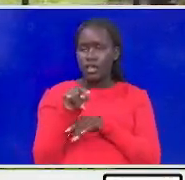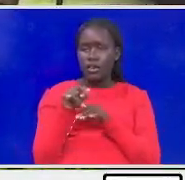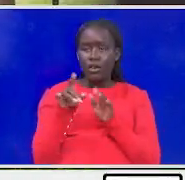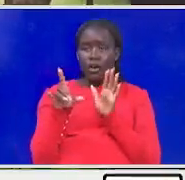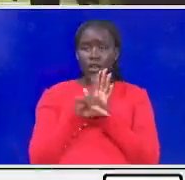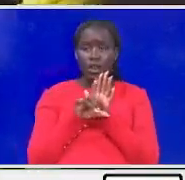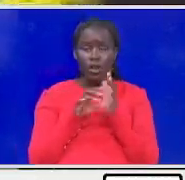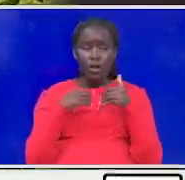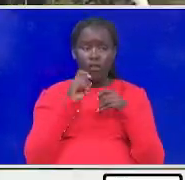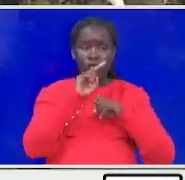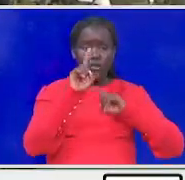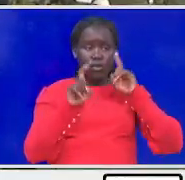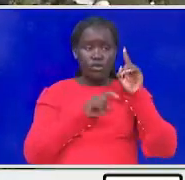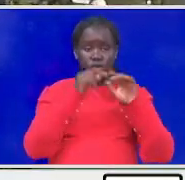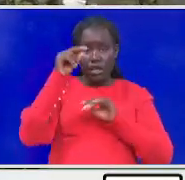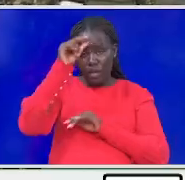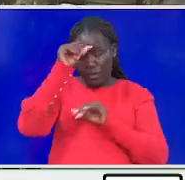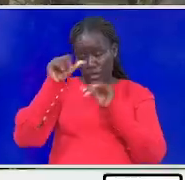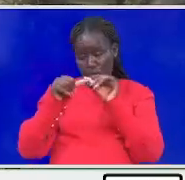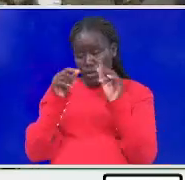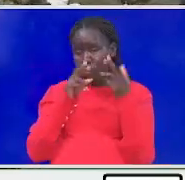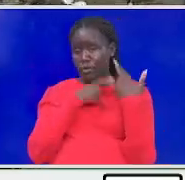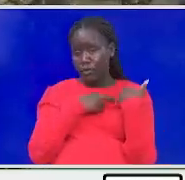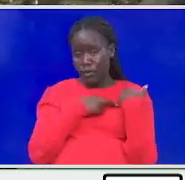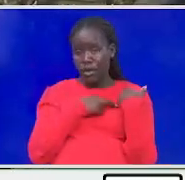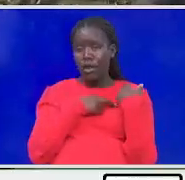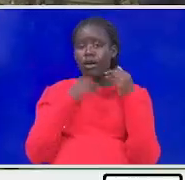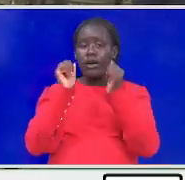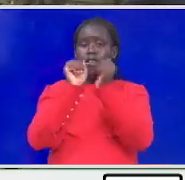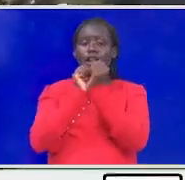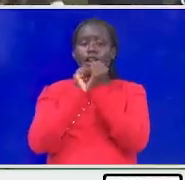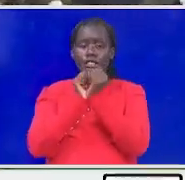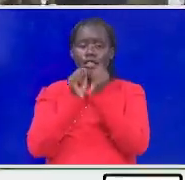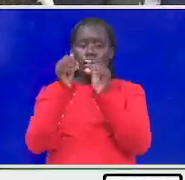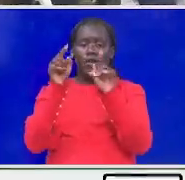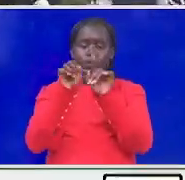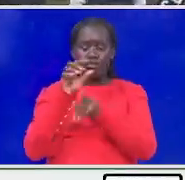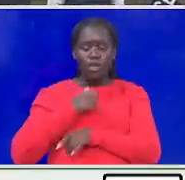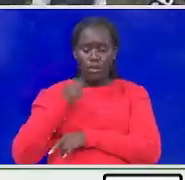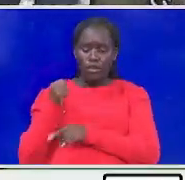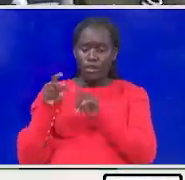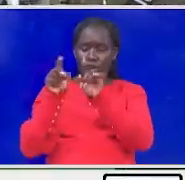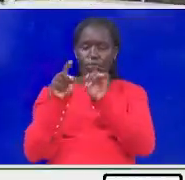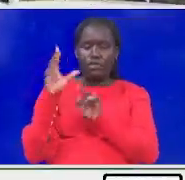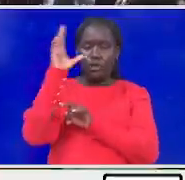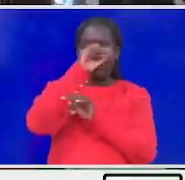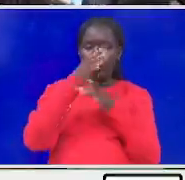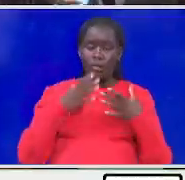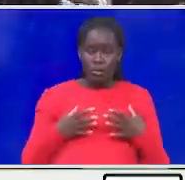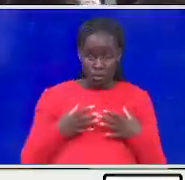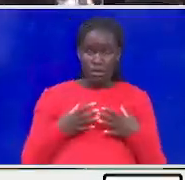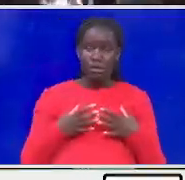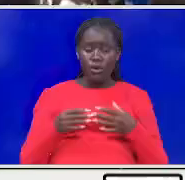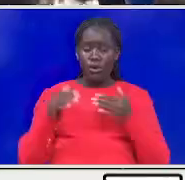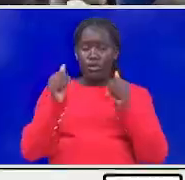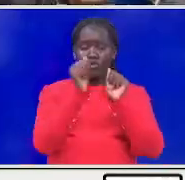groups have questioned the government on its role in arbitrary arrests, abduction and missing persons, further slamming the government for its failure to